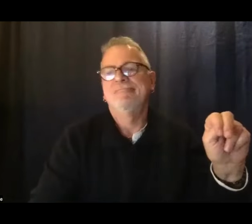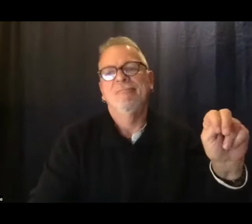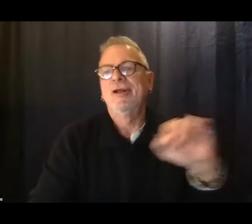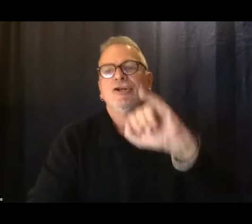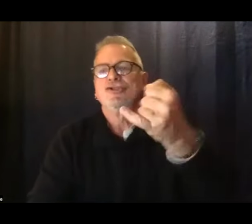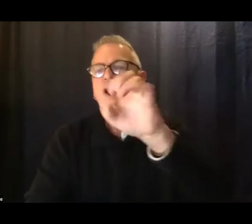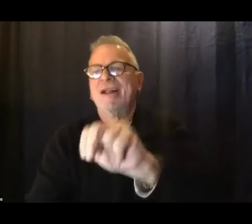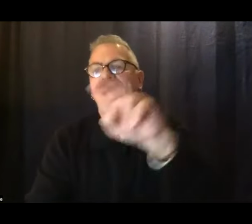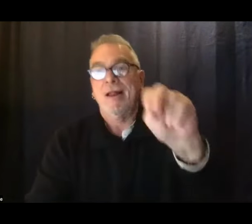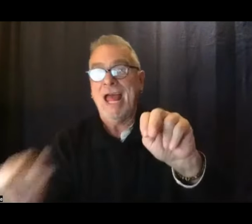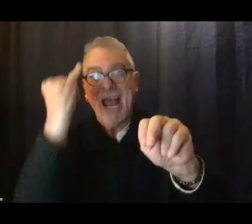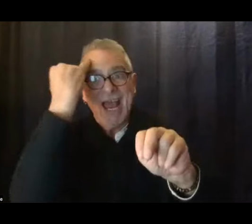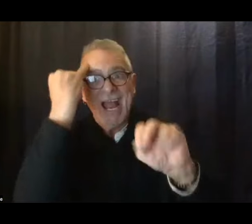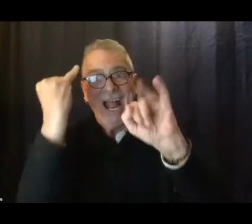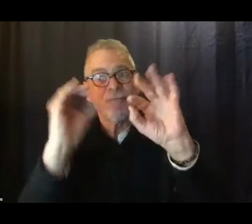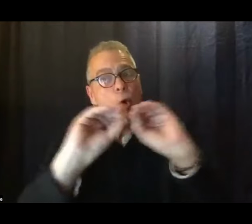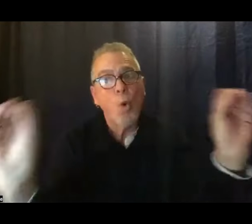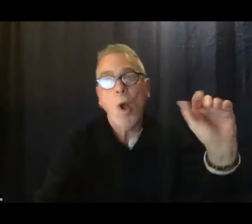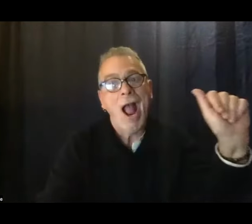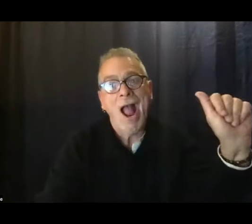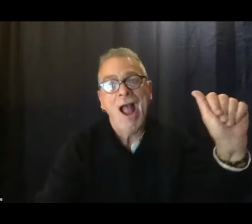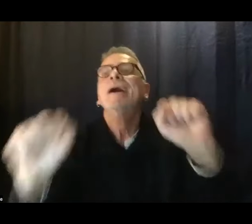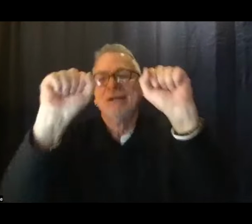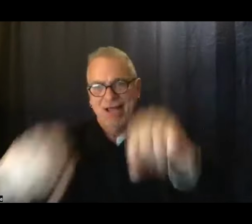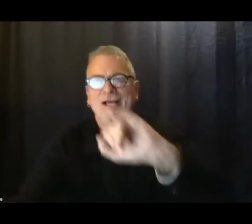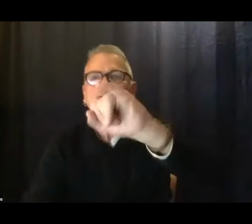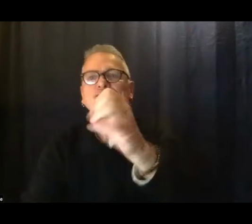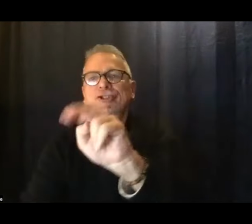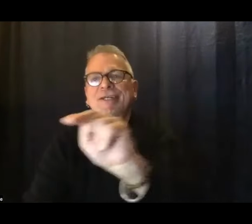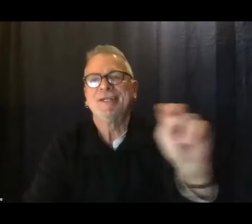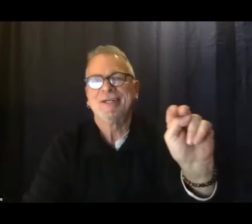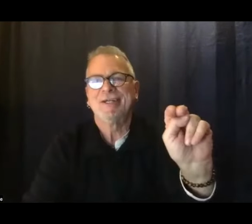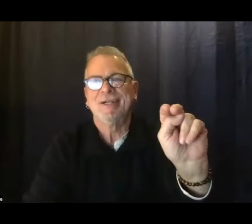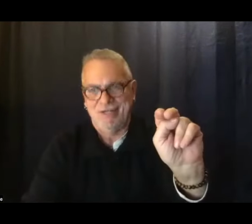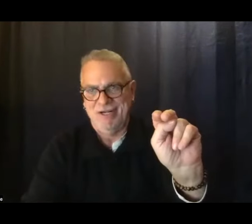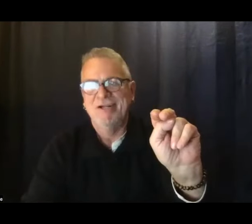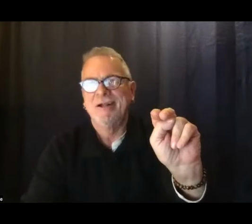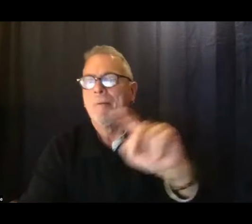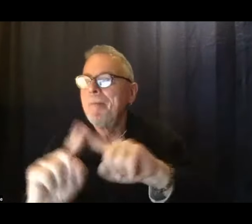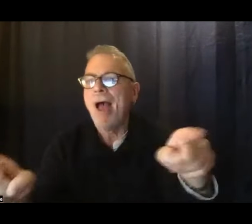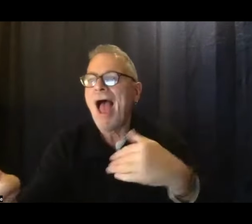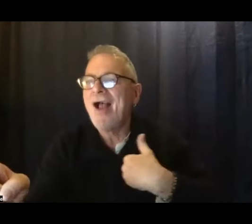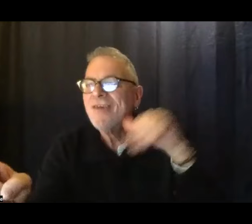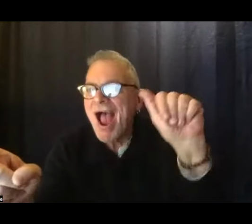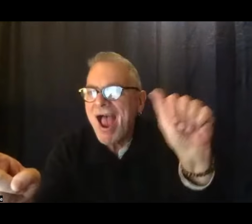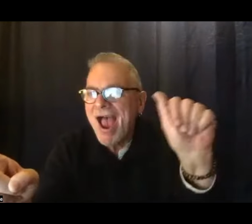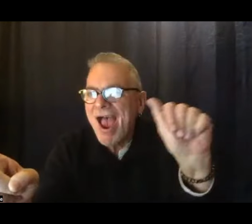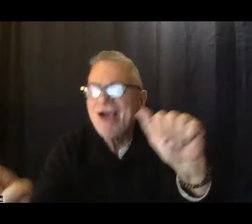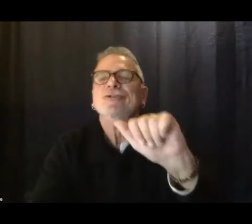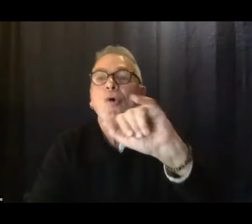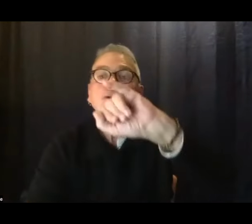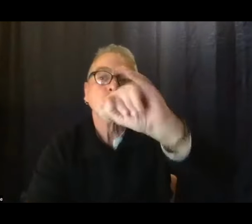now I don't have to do the move or hop because there is a contact within the letter. J-E, and you could